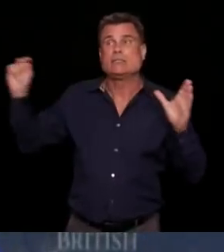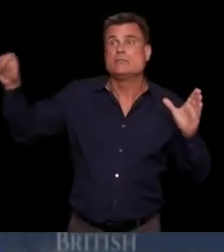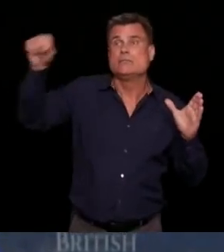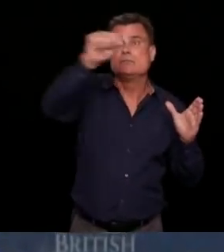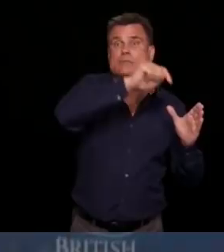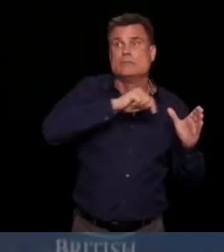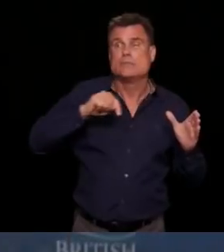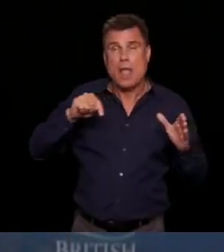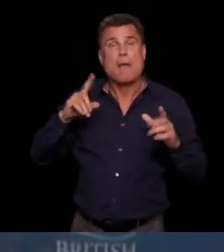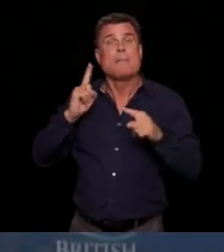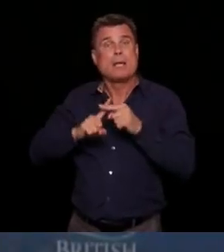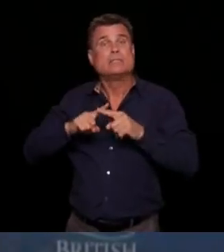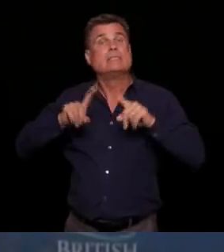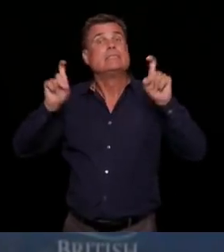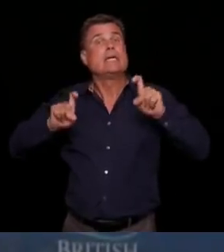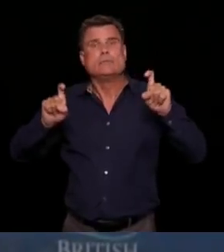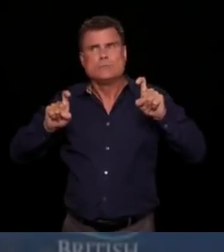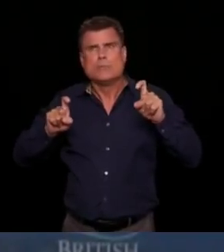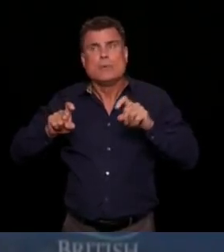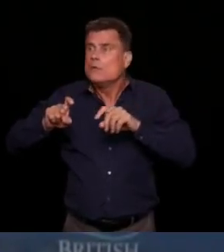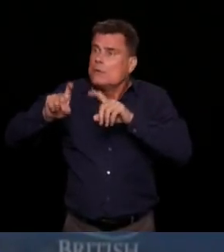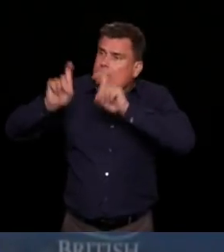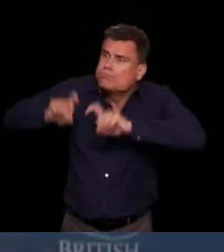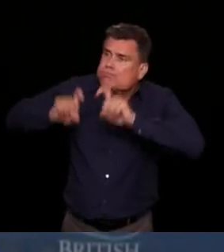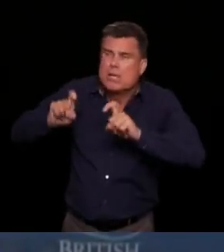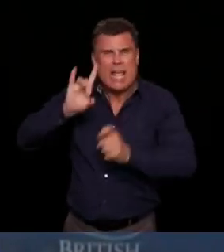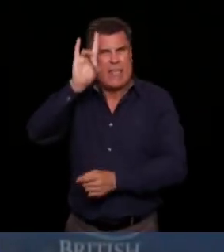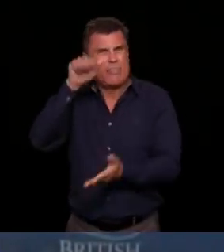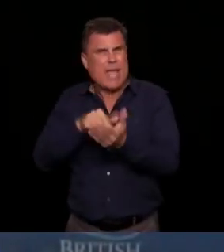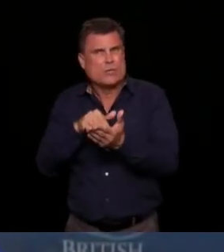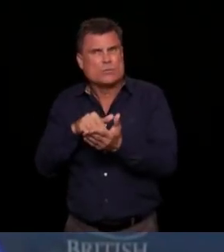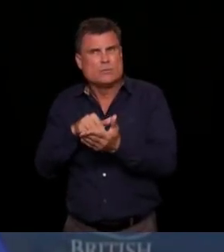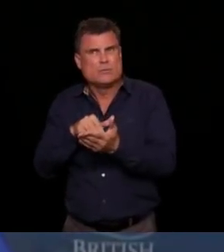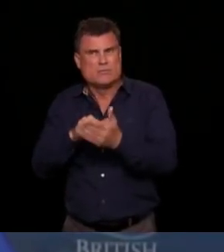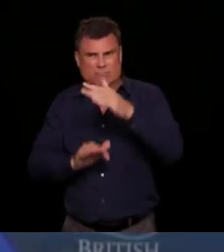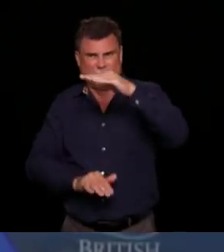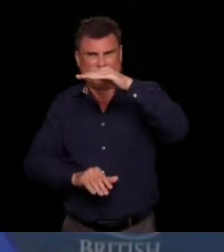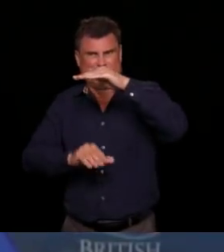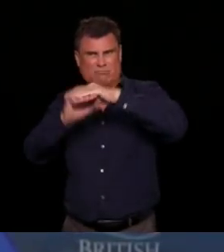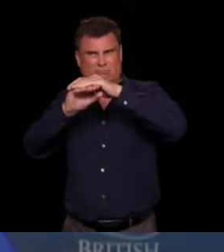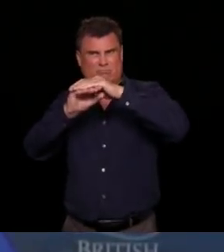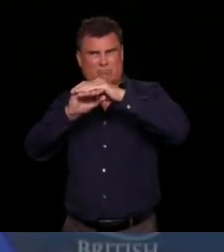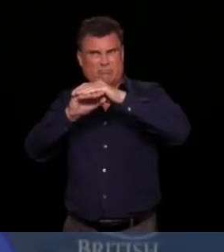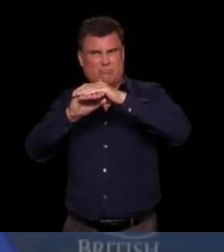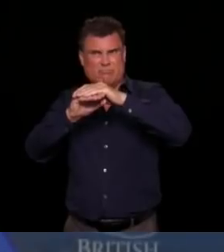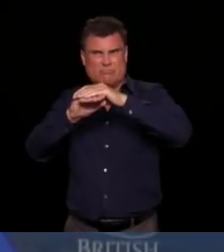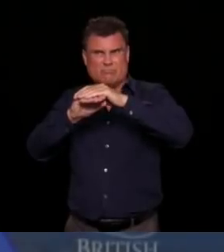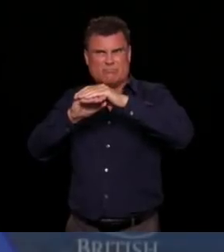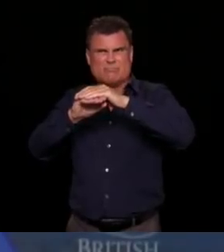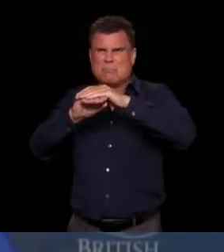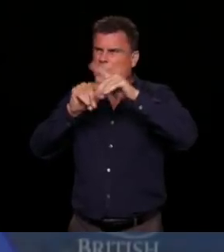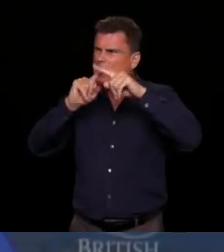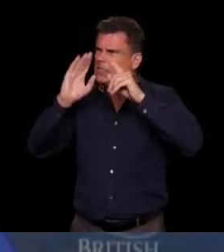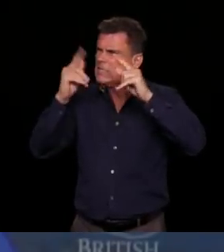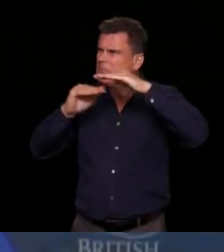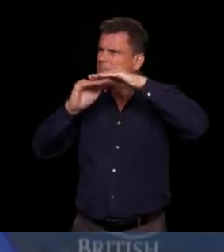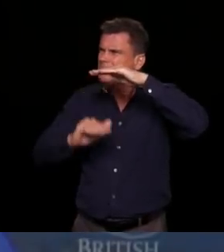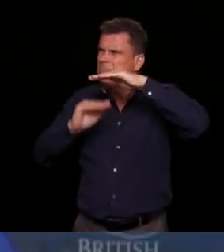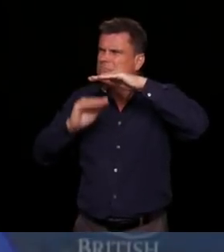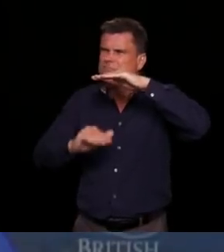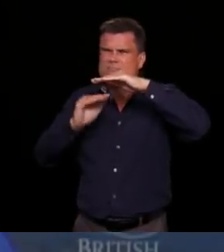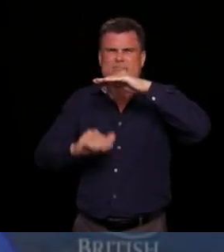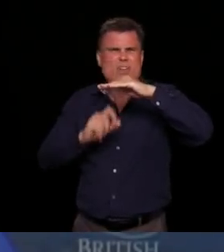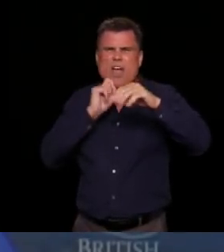could be done daily, but the numbers are much are lower than that. If you could elaborate on that. Well, I think if you look at the last